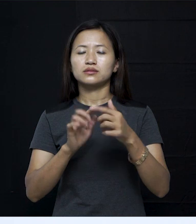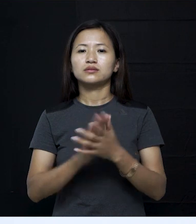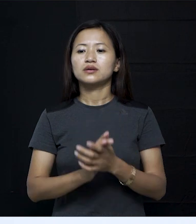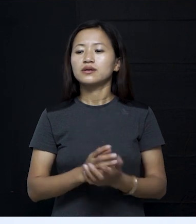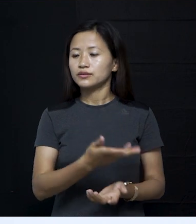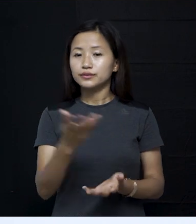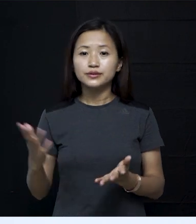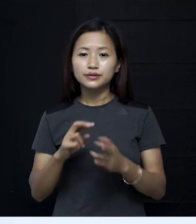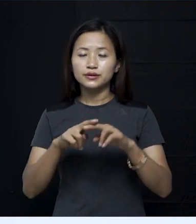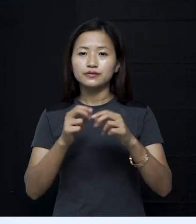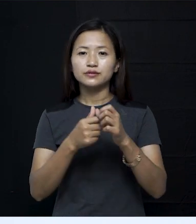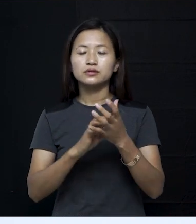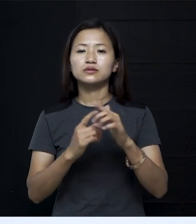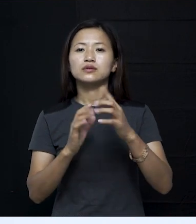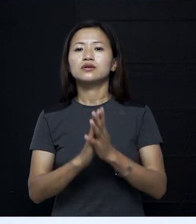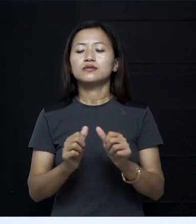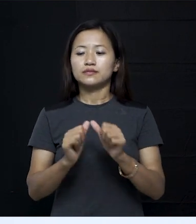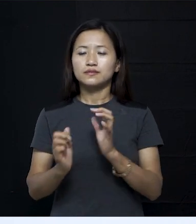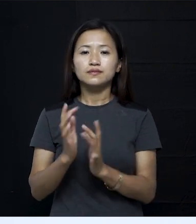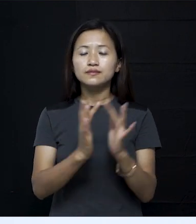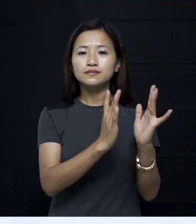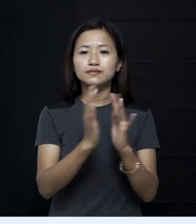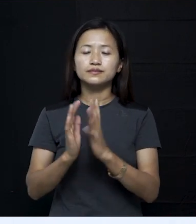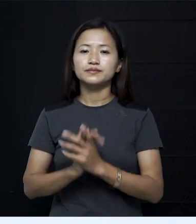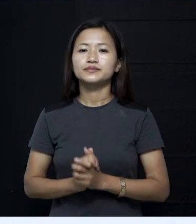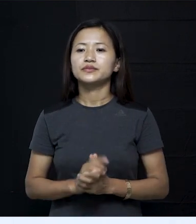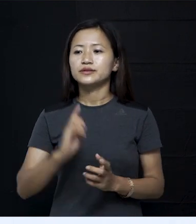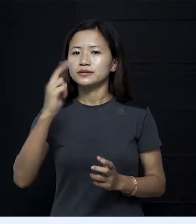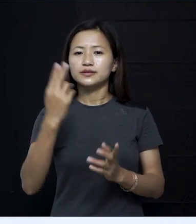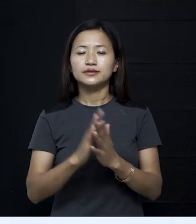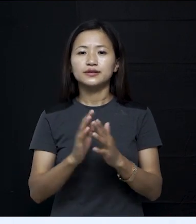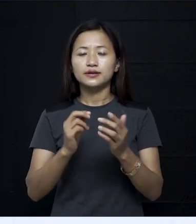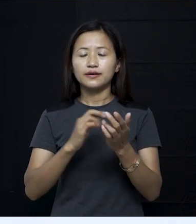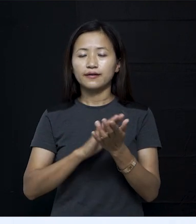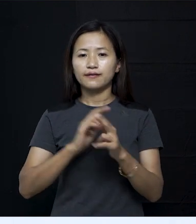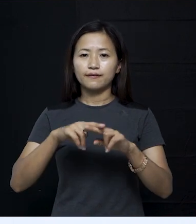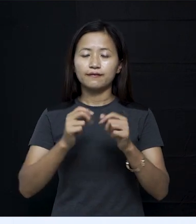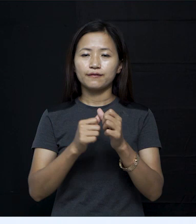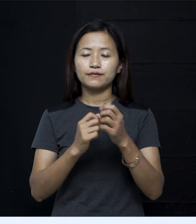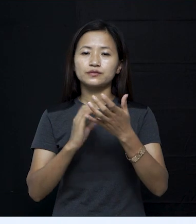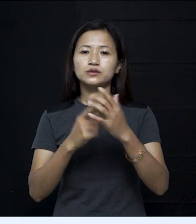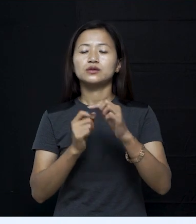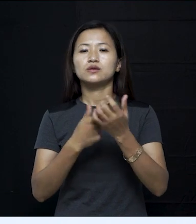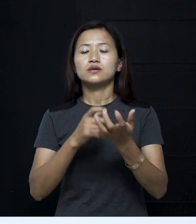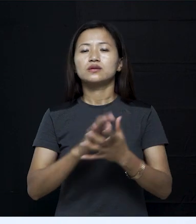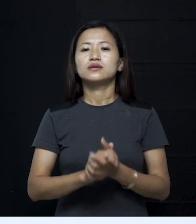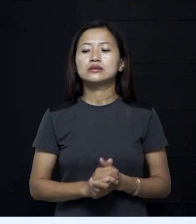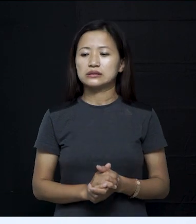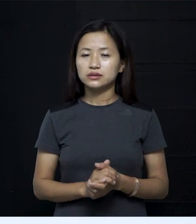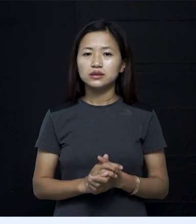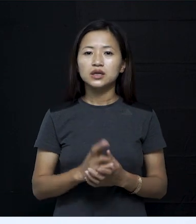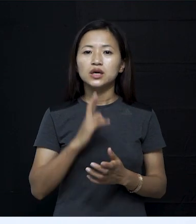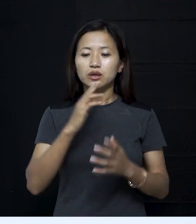So physical means we are talking about relief, location, and the climate, okay.